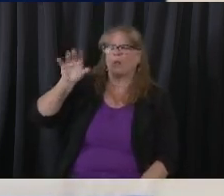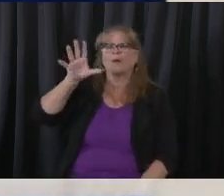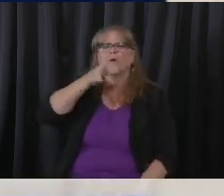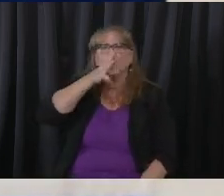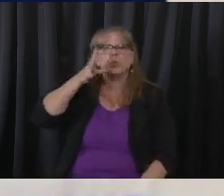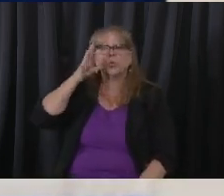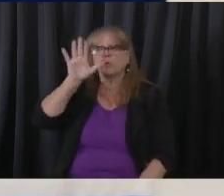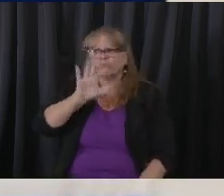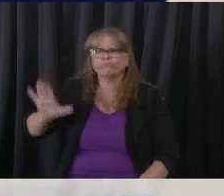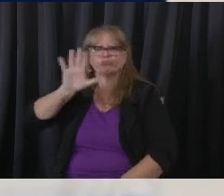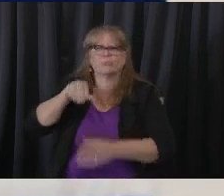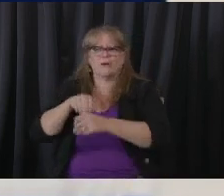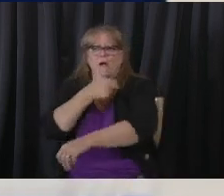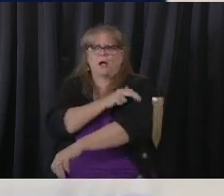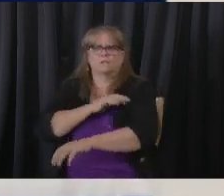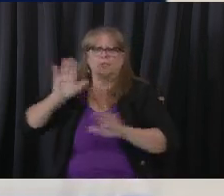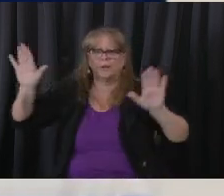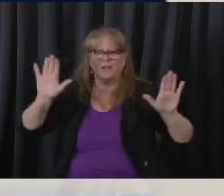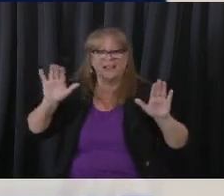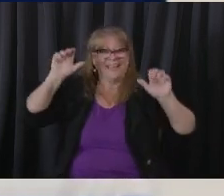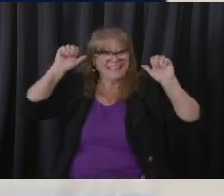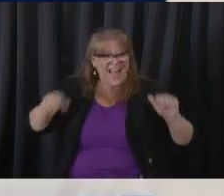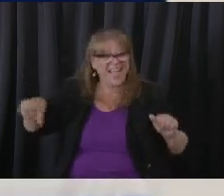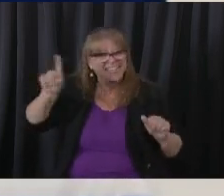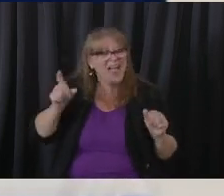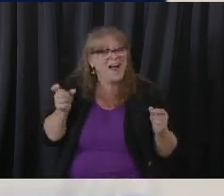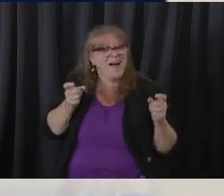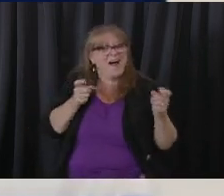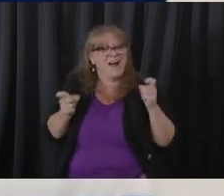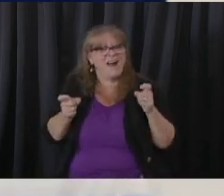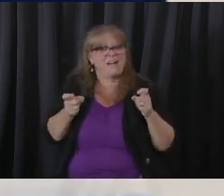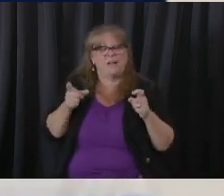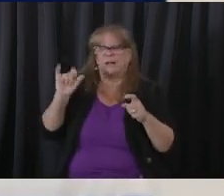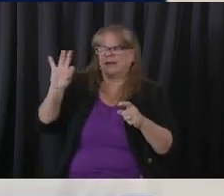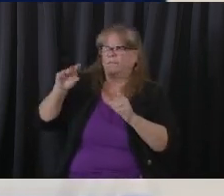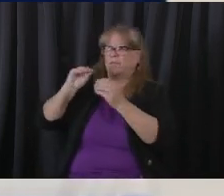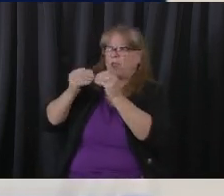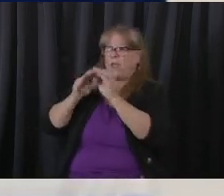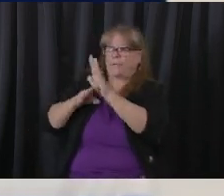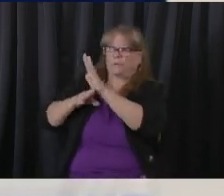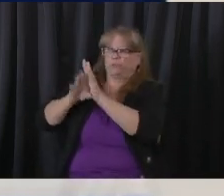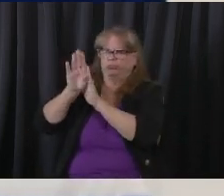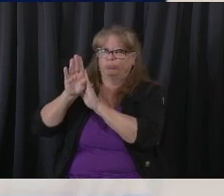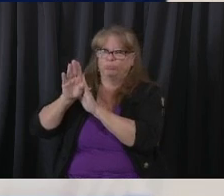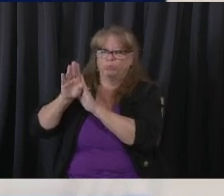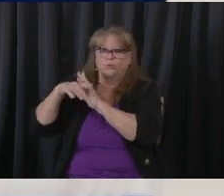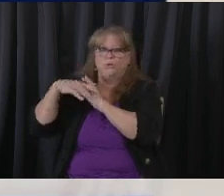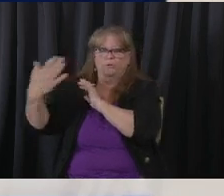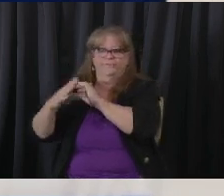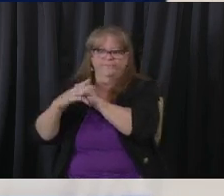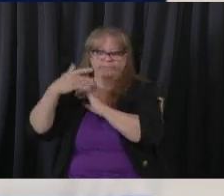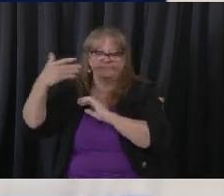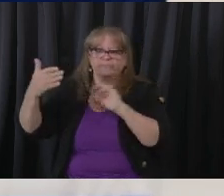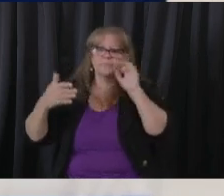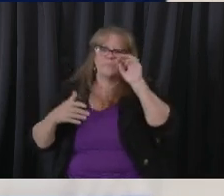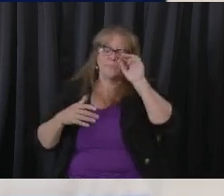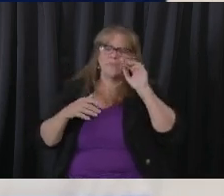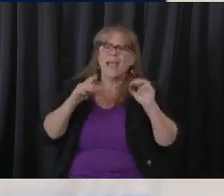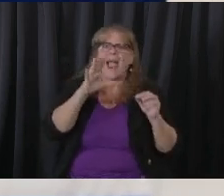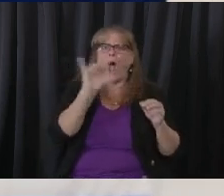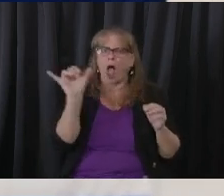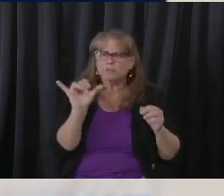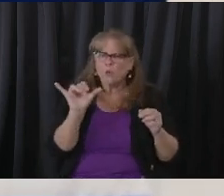fall and winter? And are there any new contingencies or mutual aid plans for rural hospitals since the